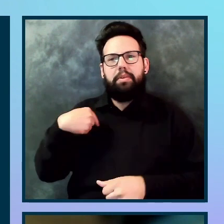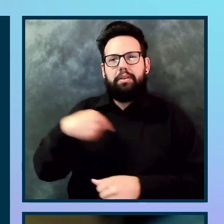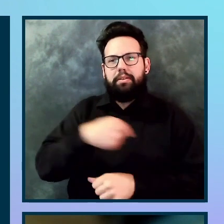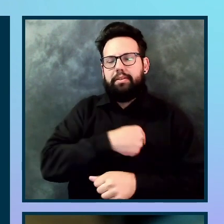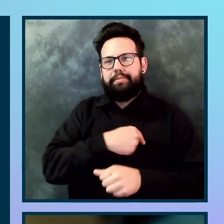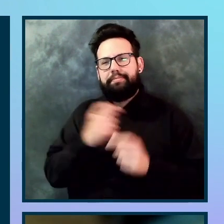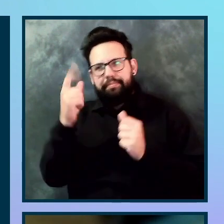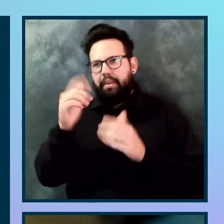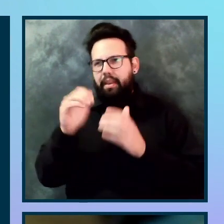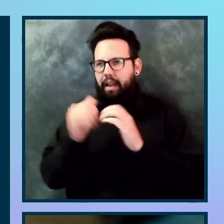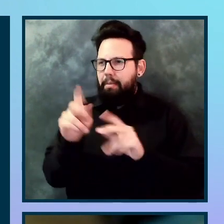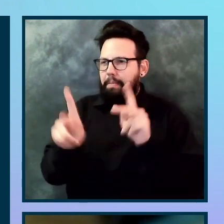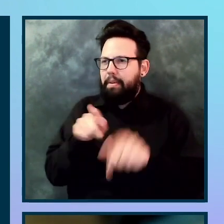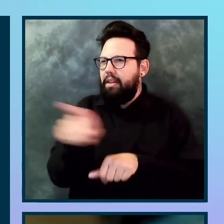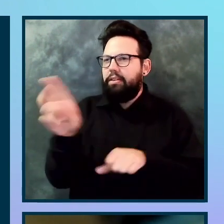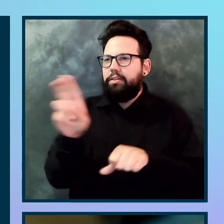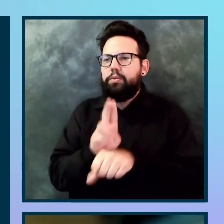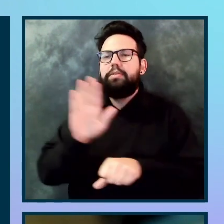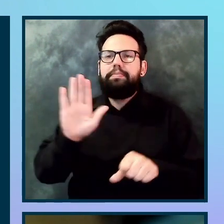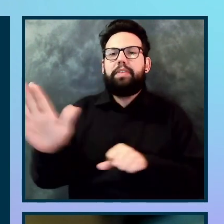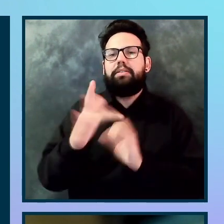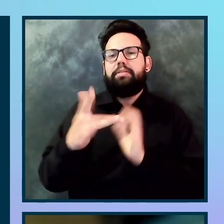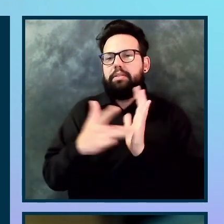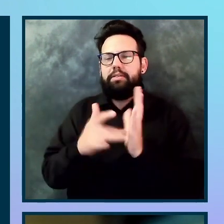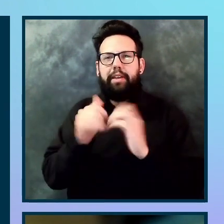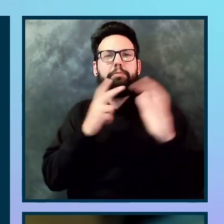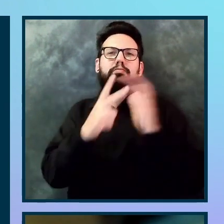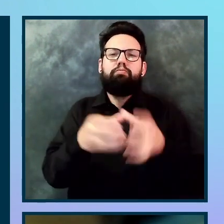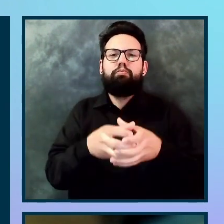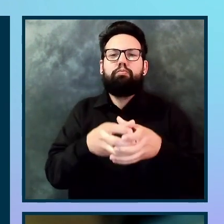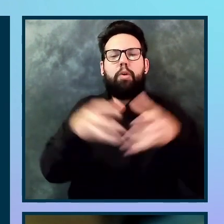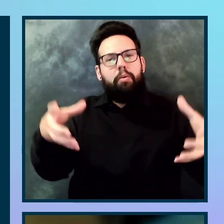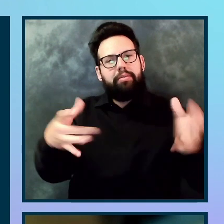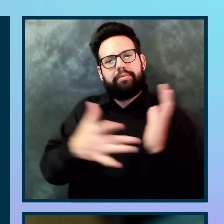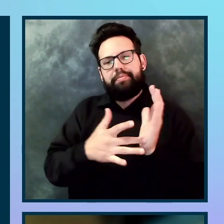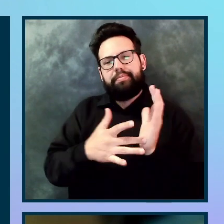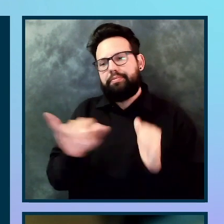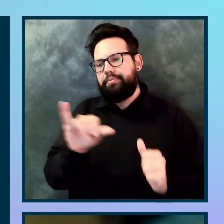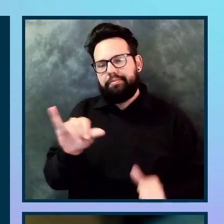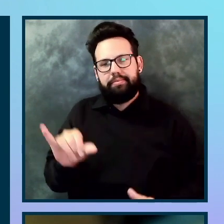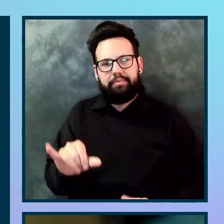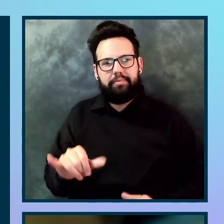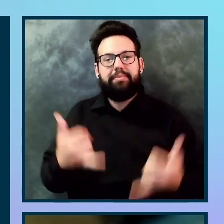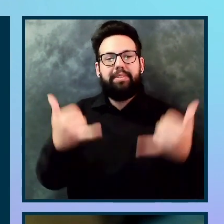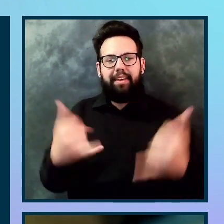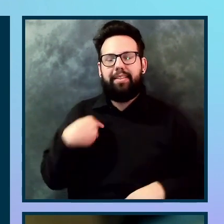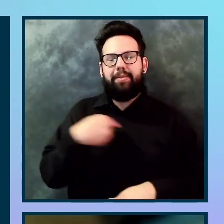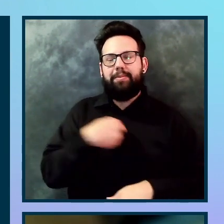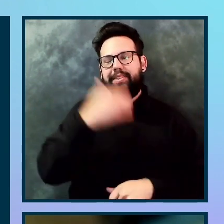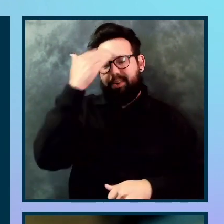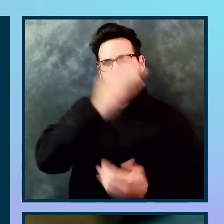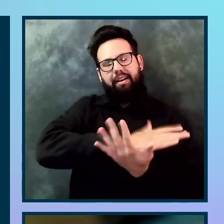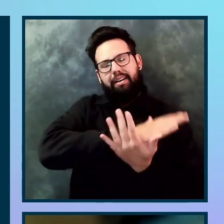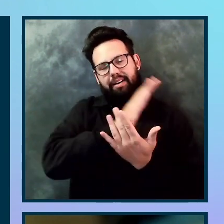using technology and how best to grow the technology. So now that we know all of this, let's talk a